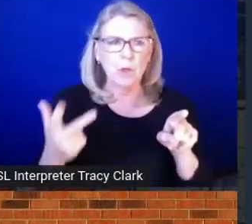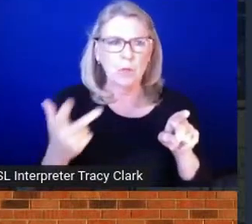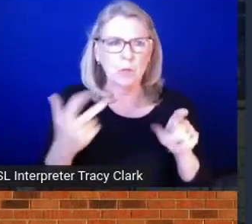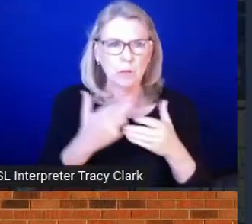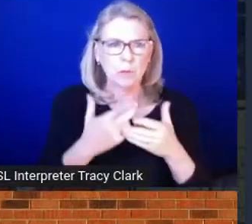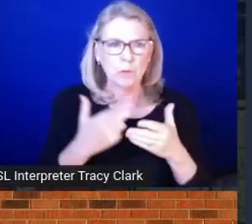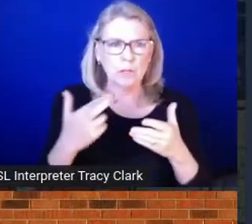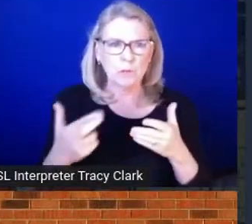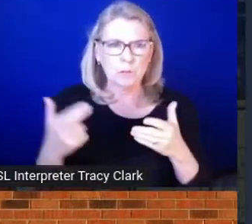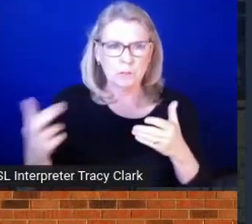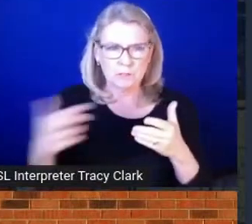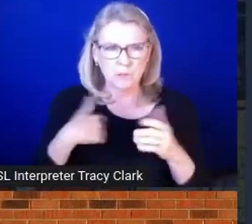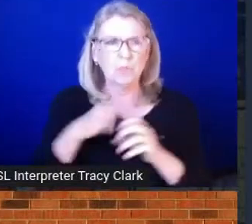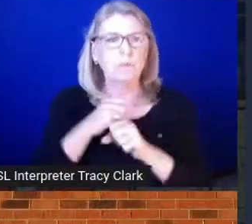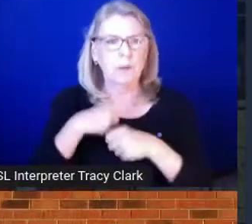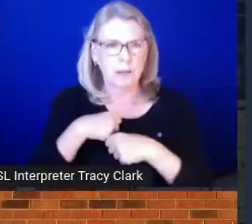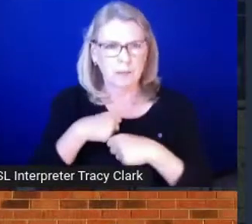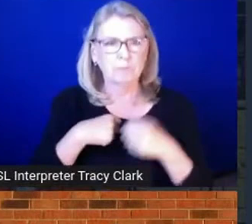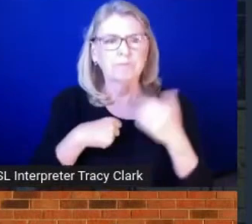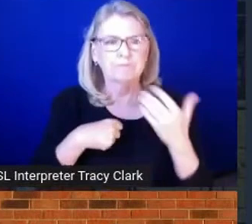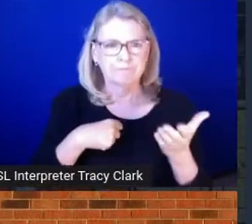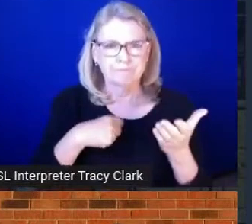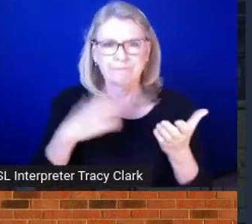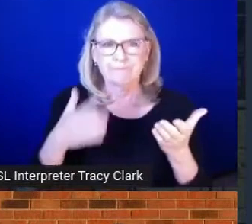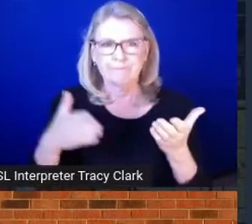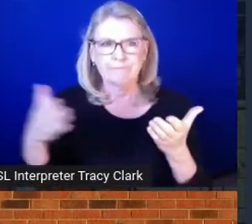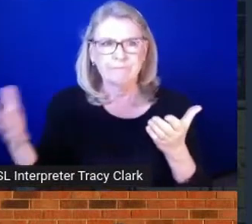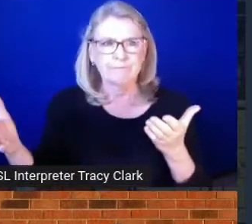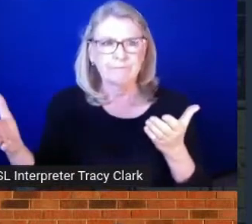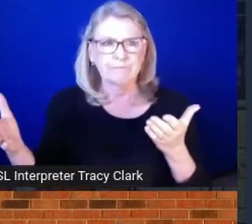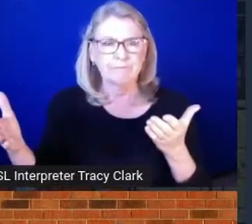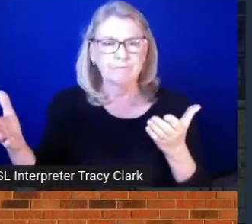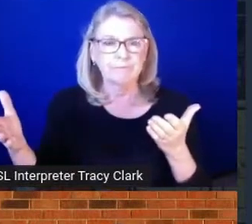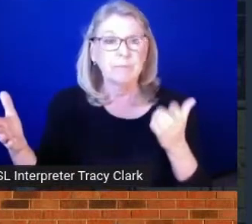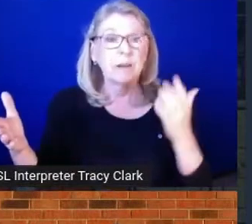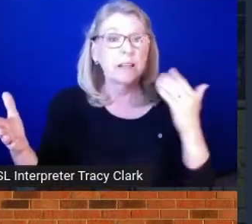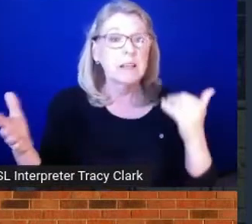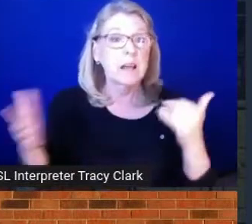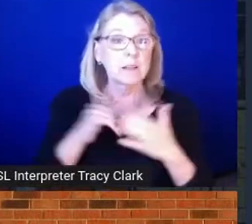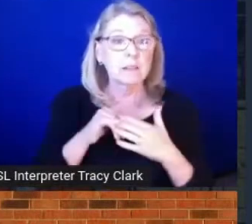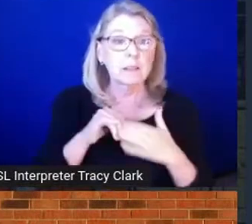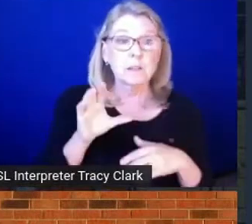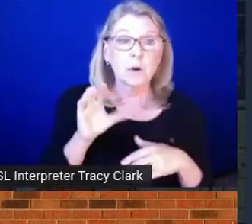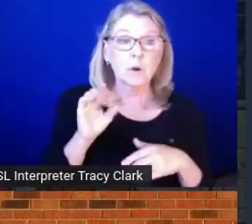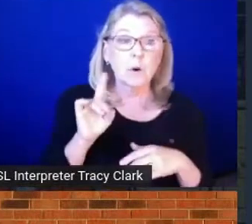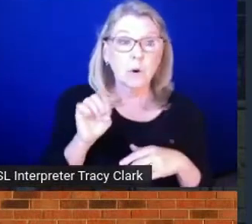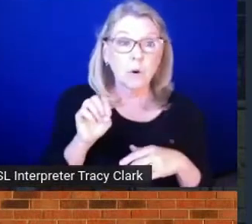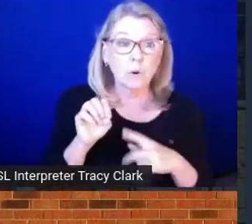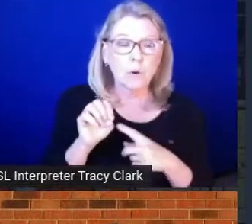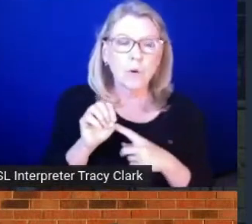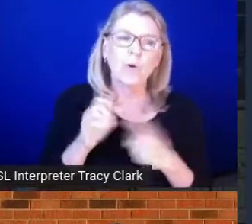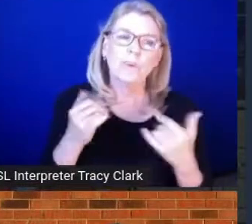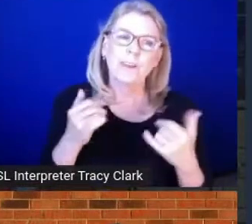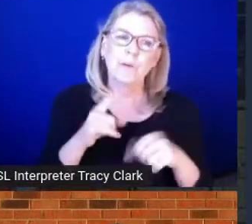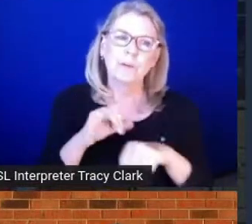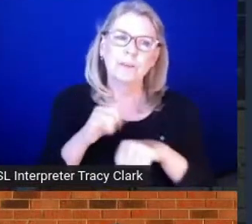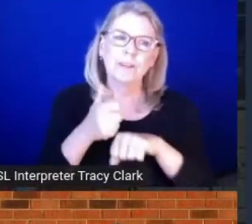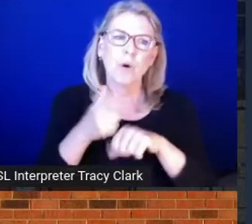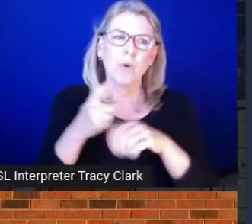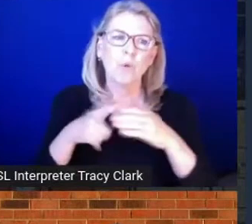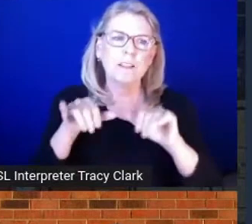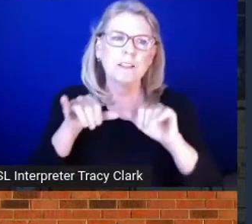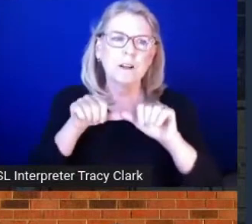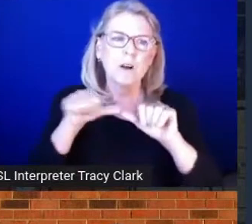now code, we can very simply define constants, right? These are the same constants that we talked about that we're repeating all the time during